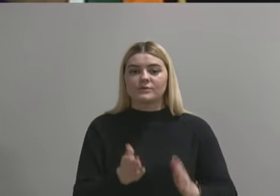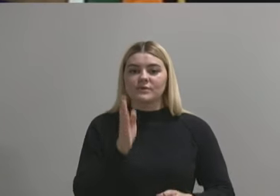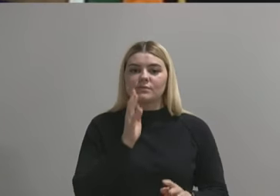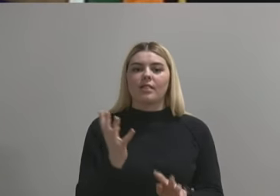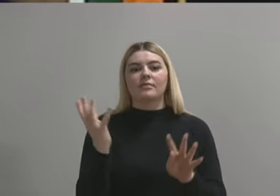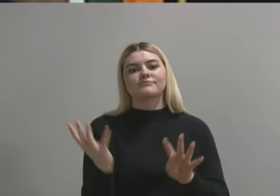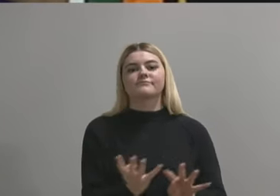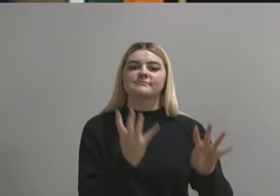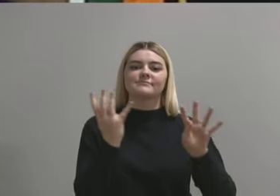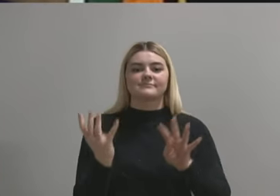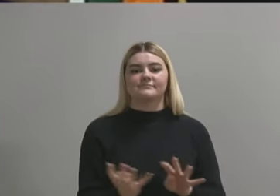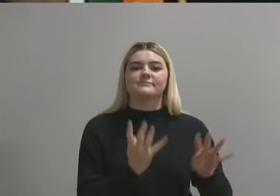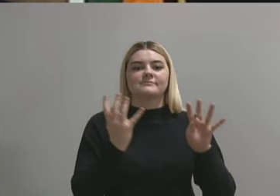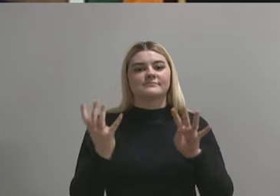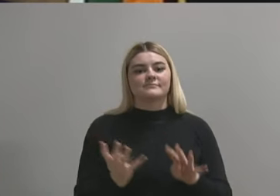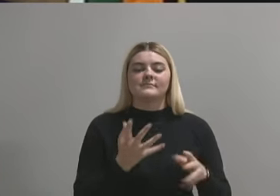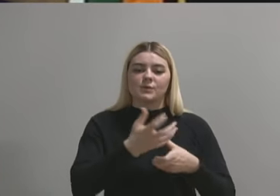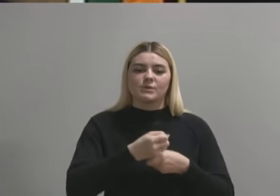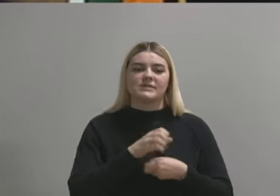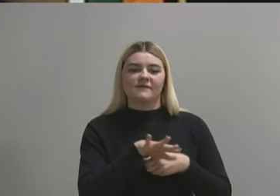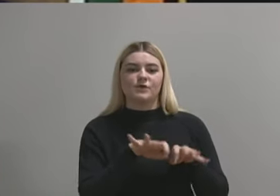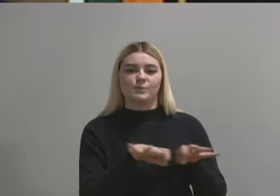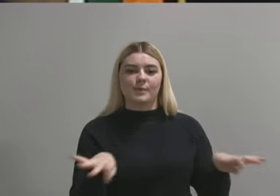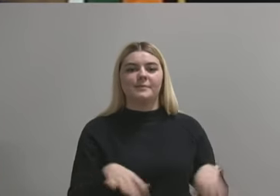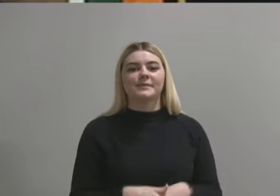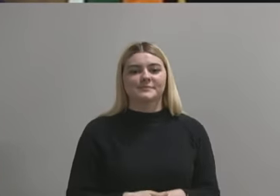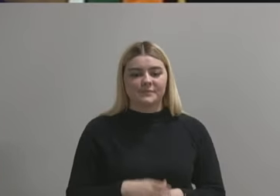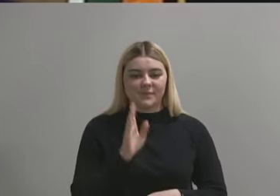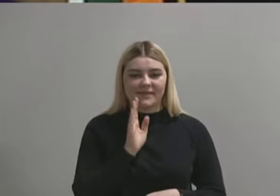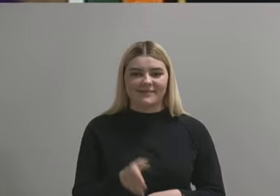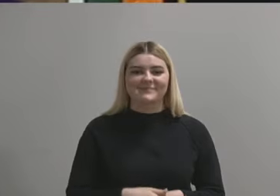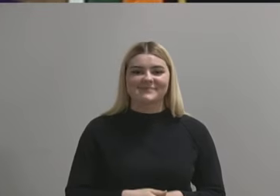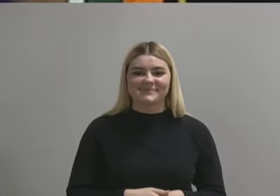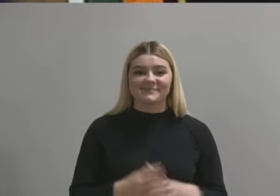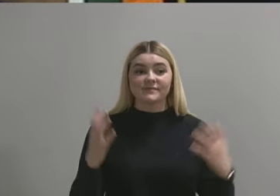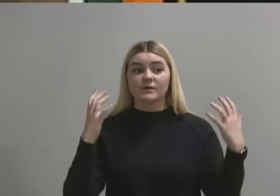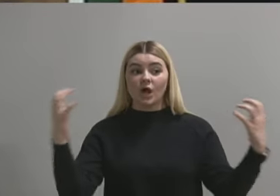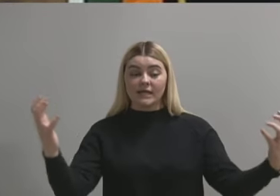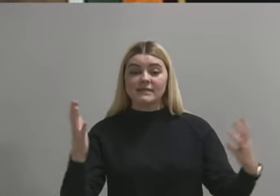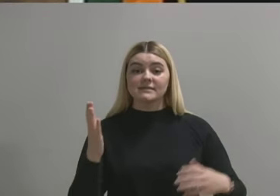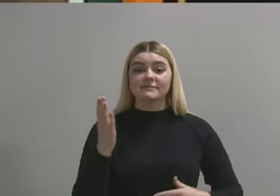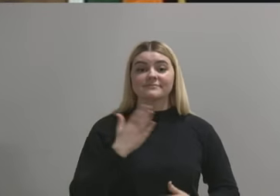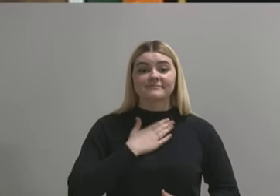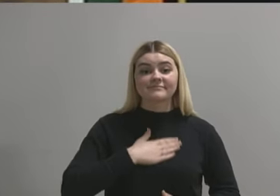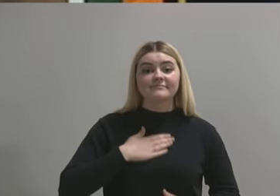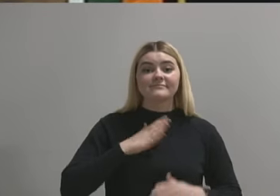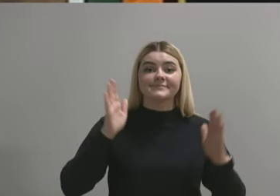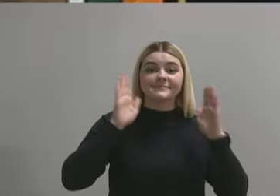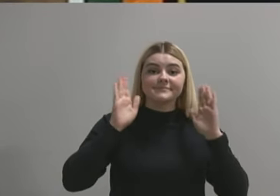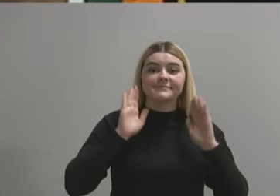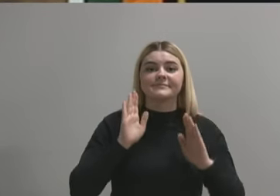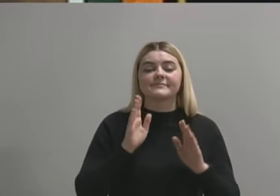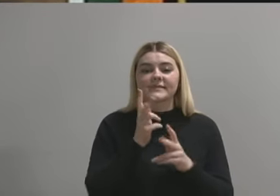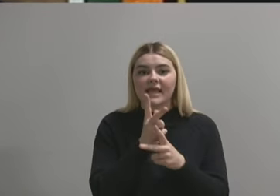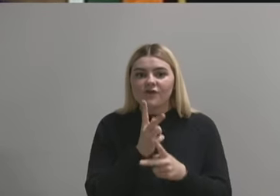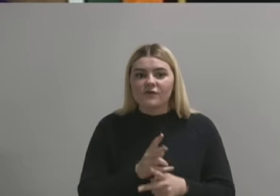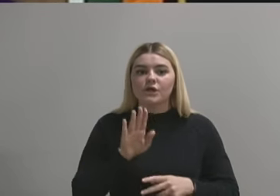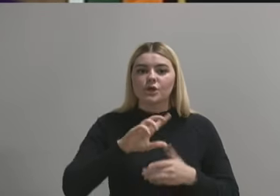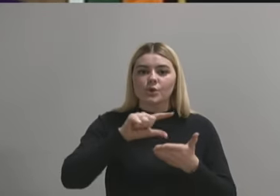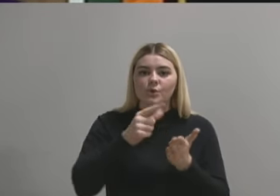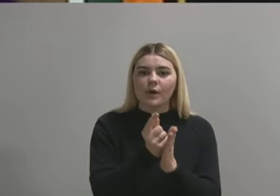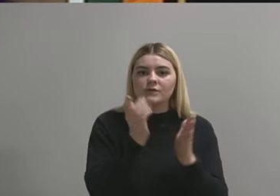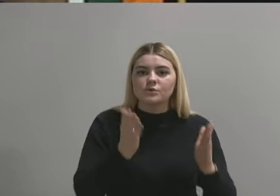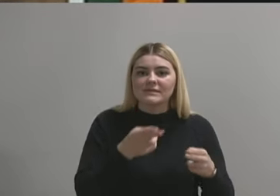stage to receive your diplomas. Audience, please listen carefully for your graduates'